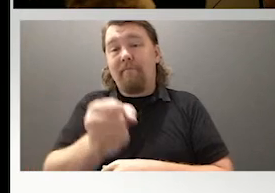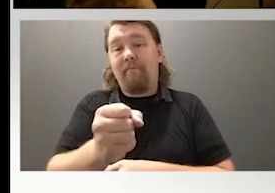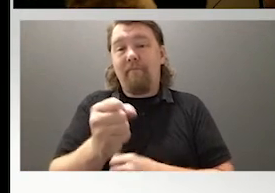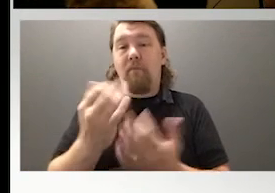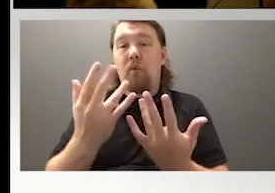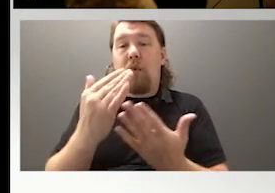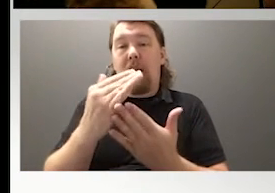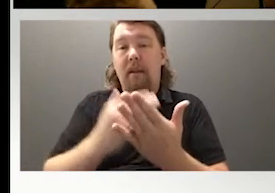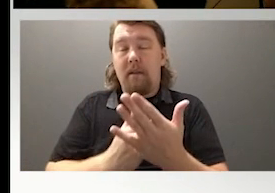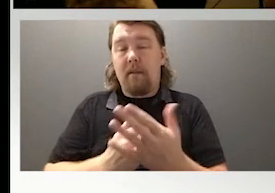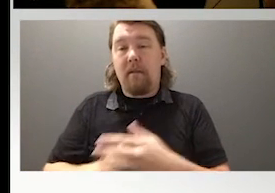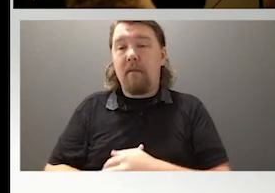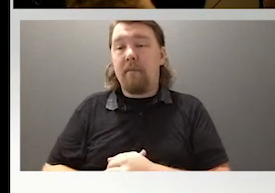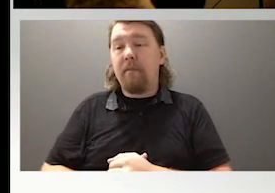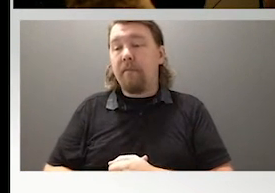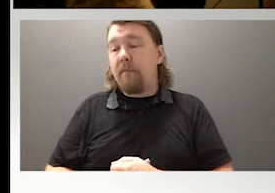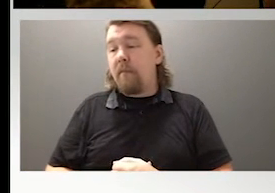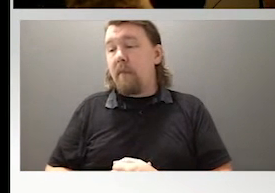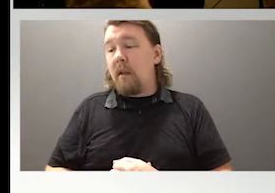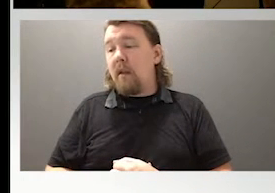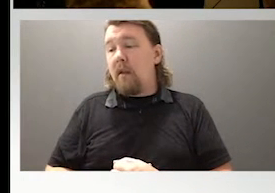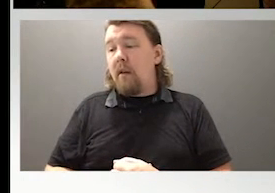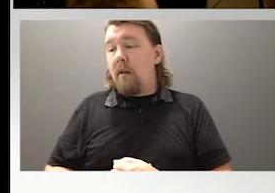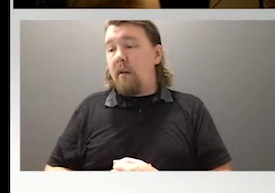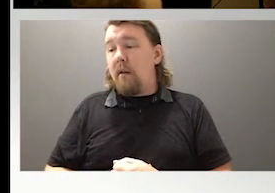list. Priority